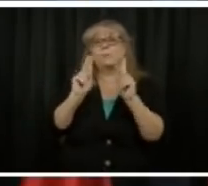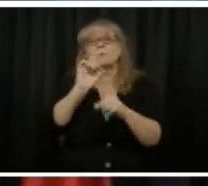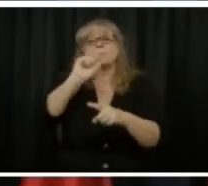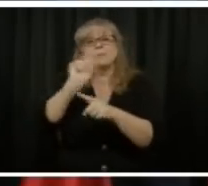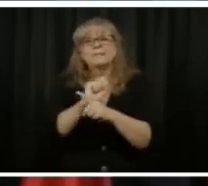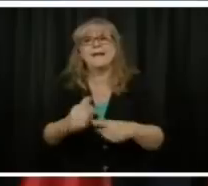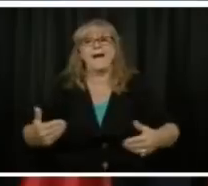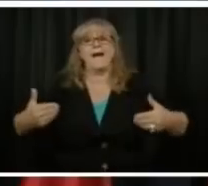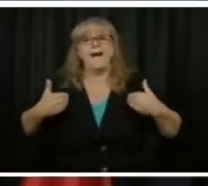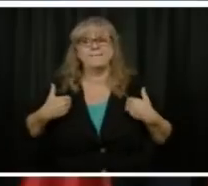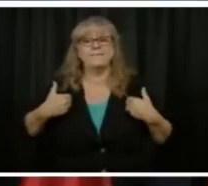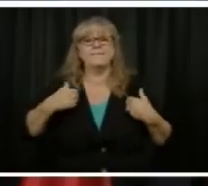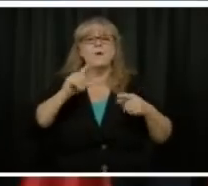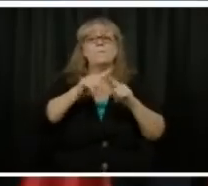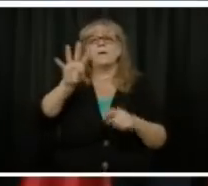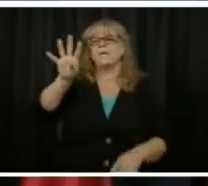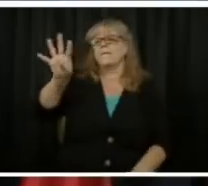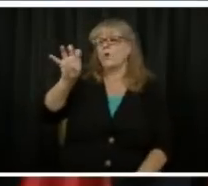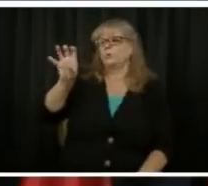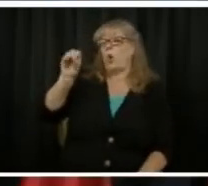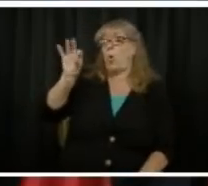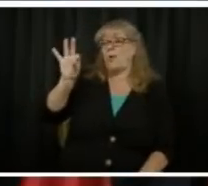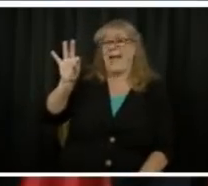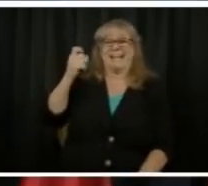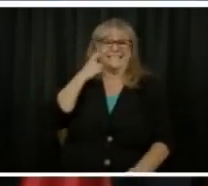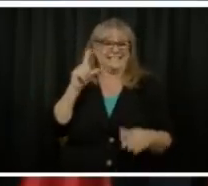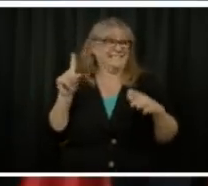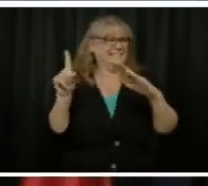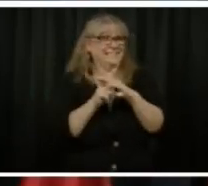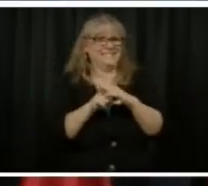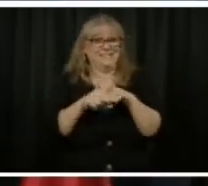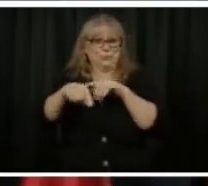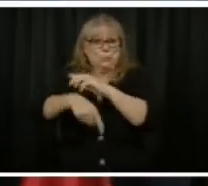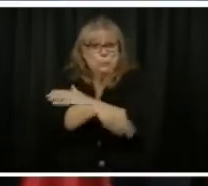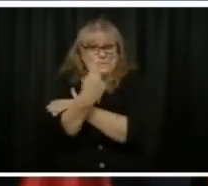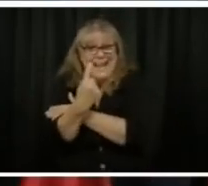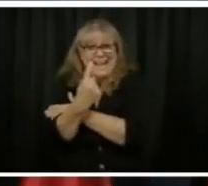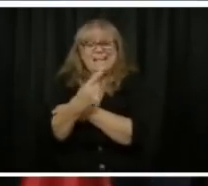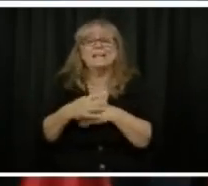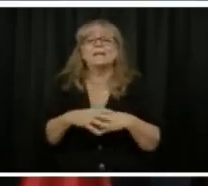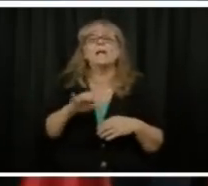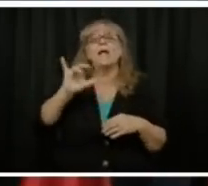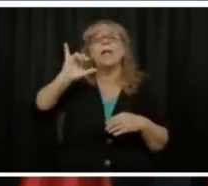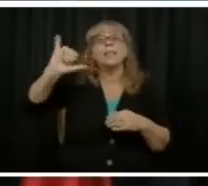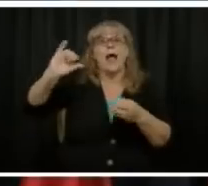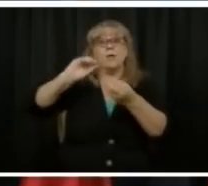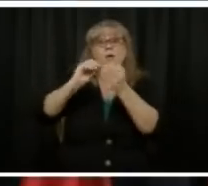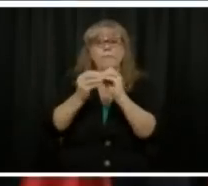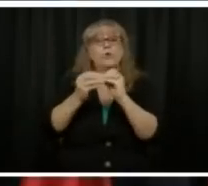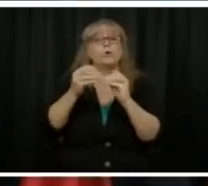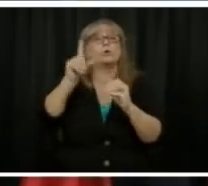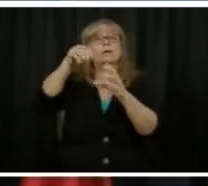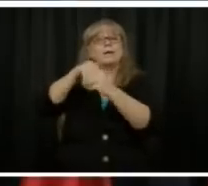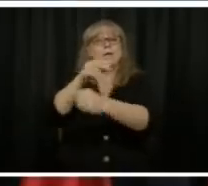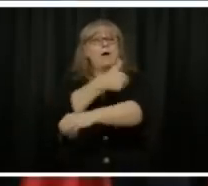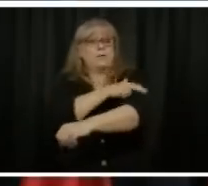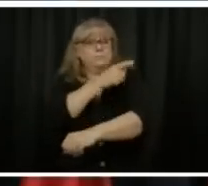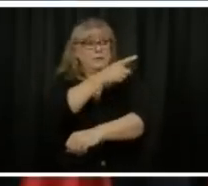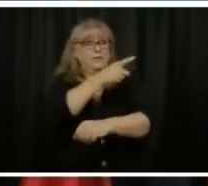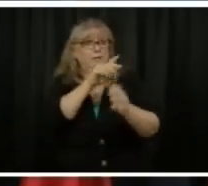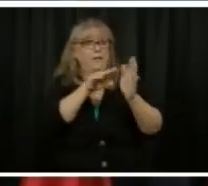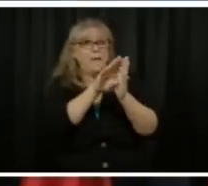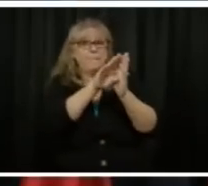cases. Total hospitalizations continues to grow. That's the trend we're concerned about. It's at a level